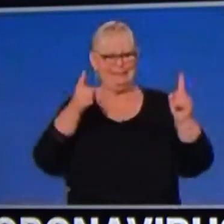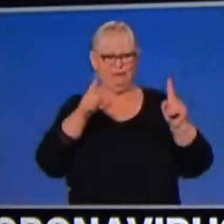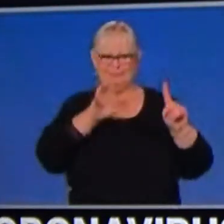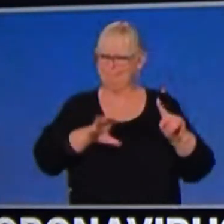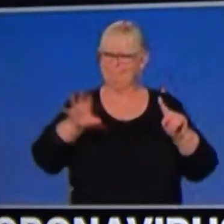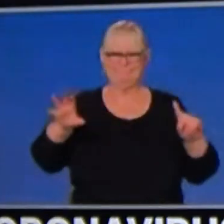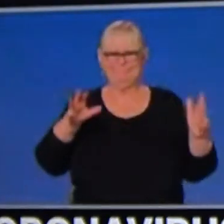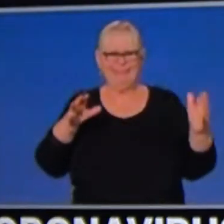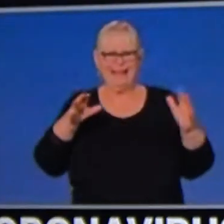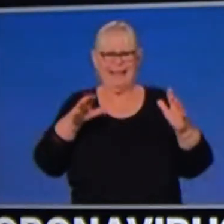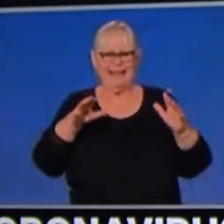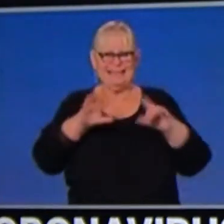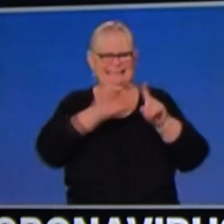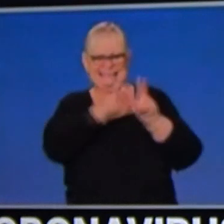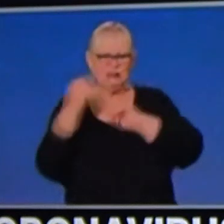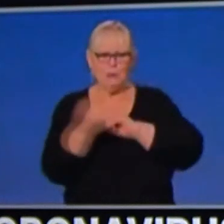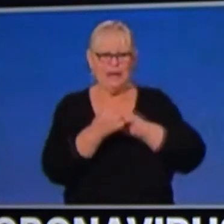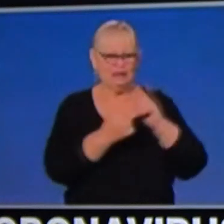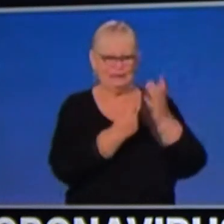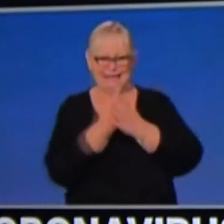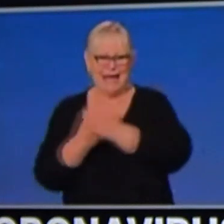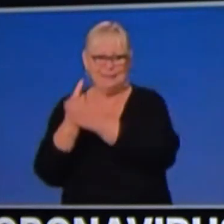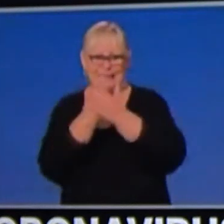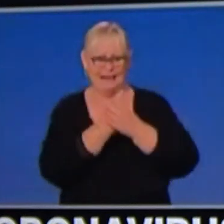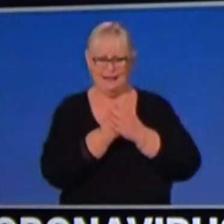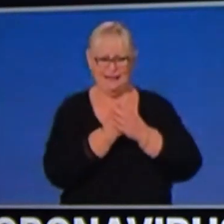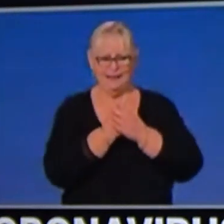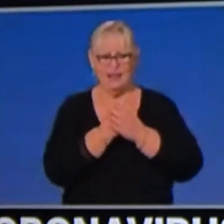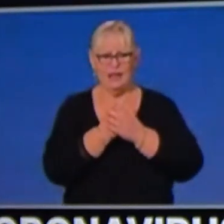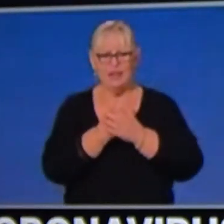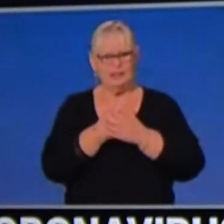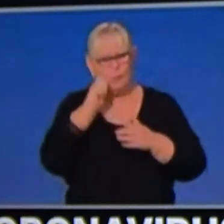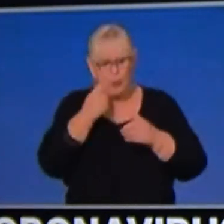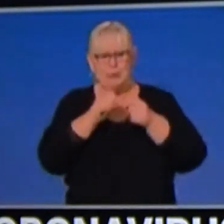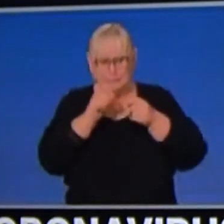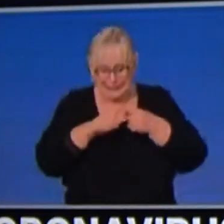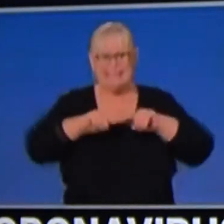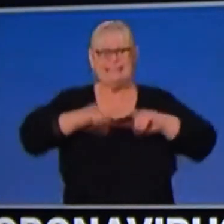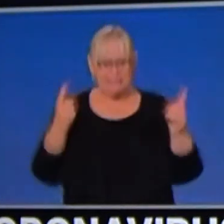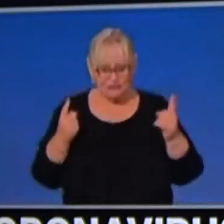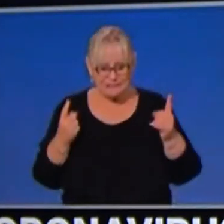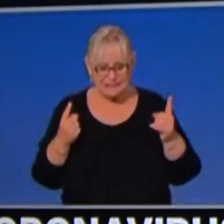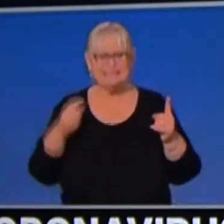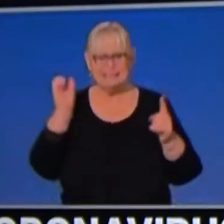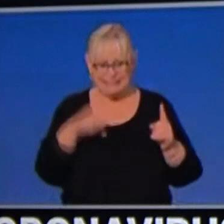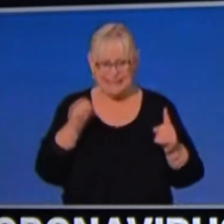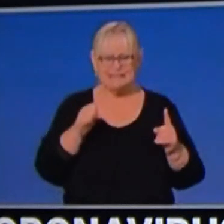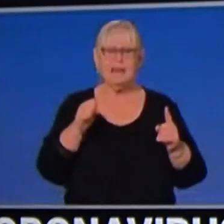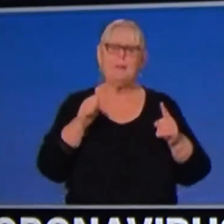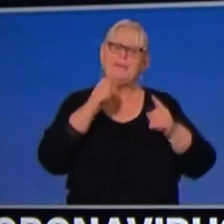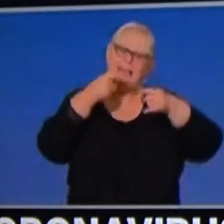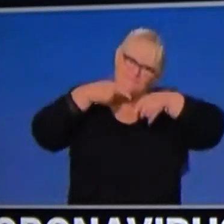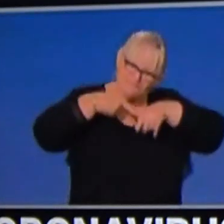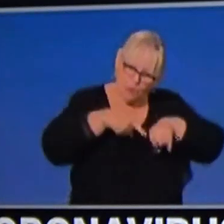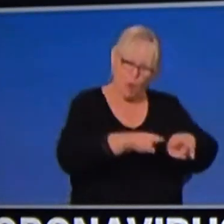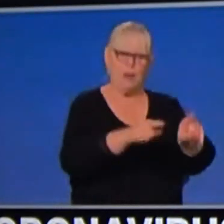and different case scenarios that are occurring in our states and territories for there to be some differences. But those differences, I think, all accord with